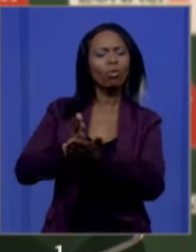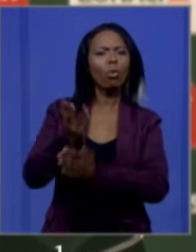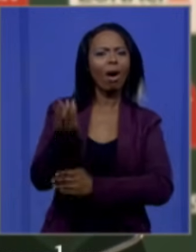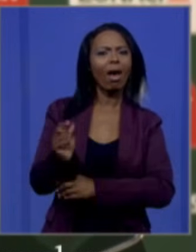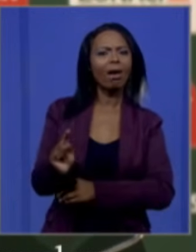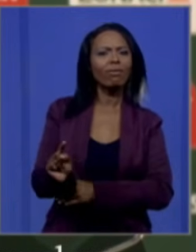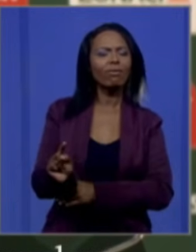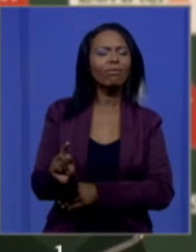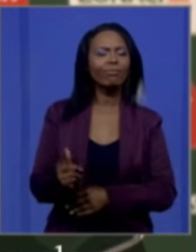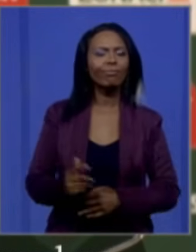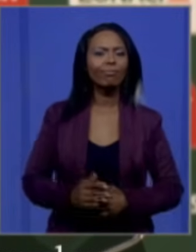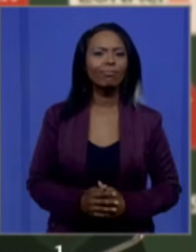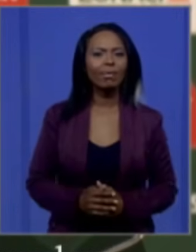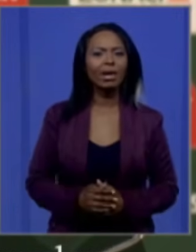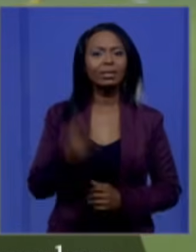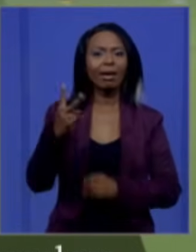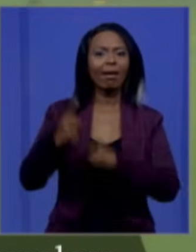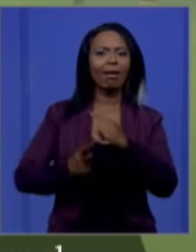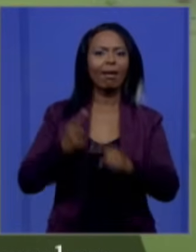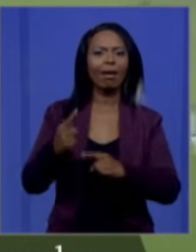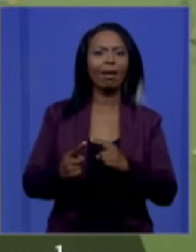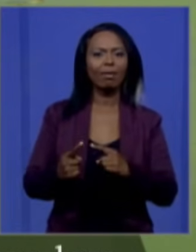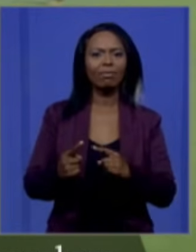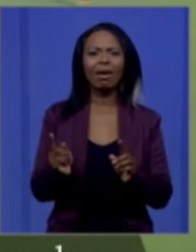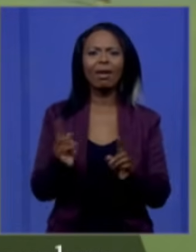duel the second half.